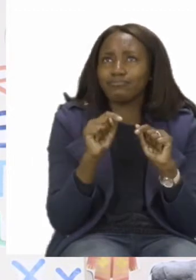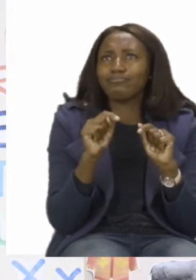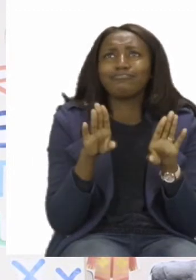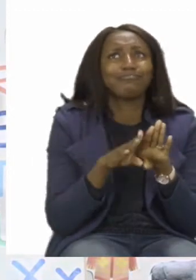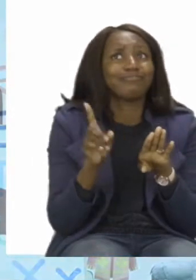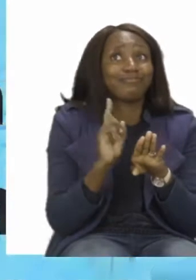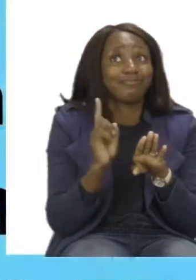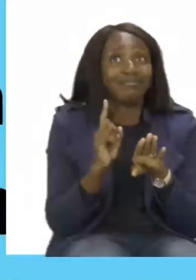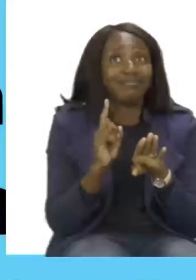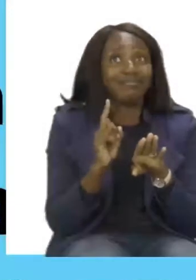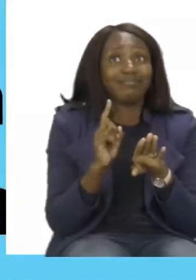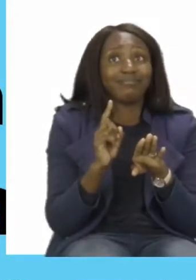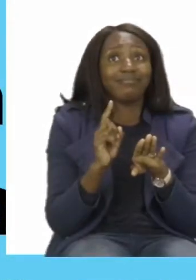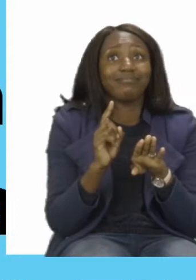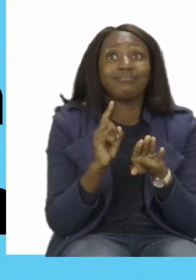learn about today.